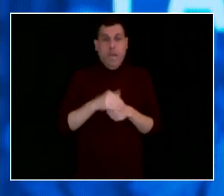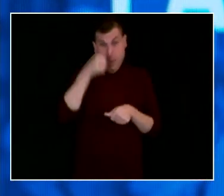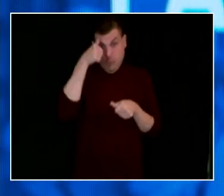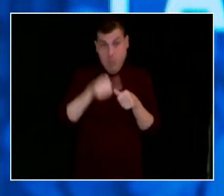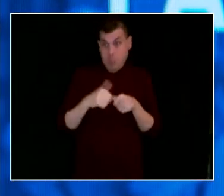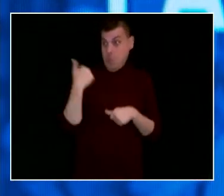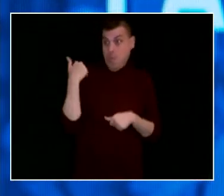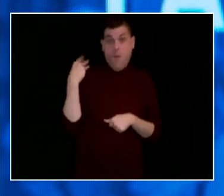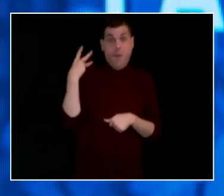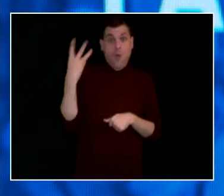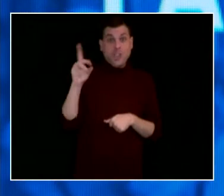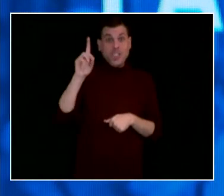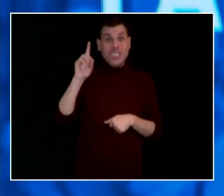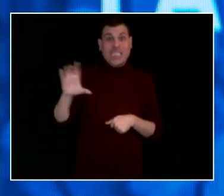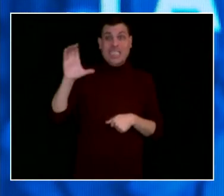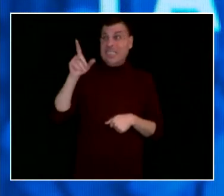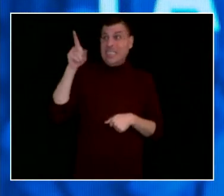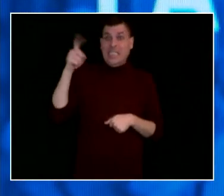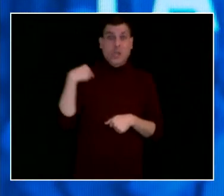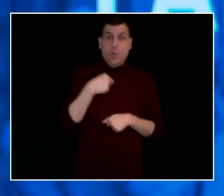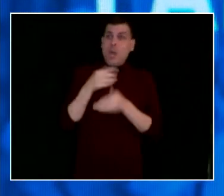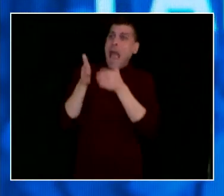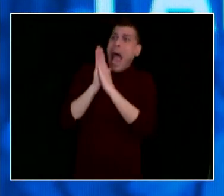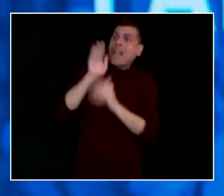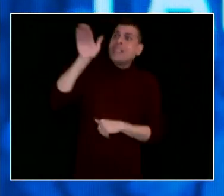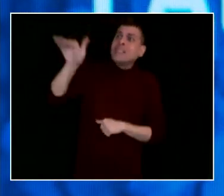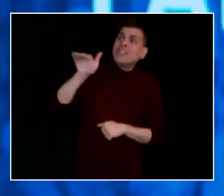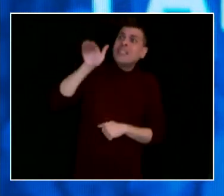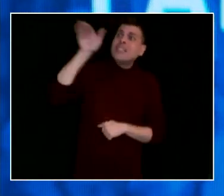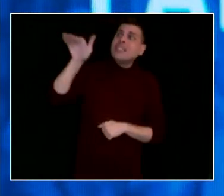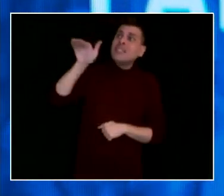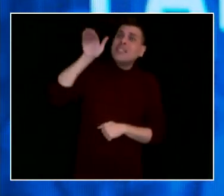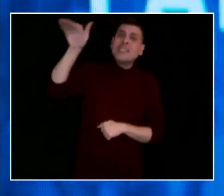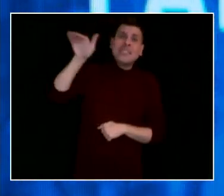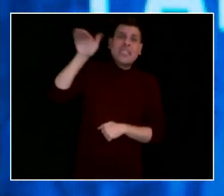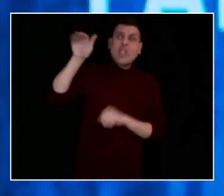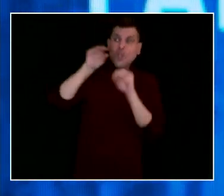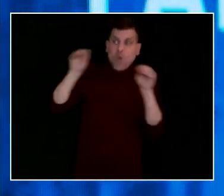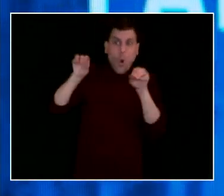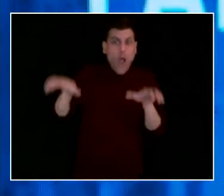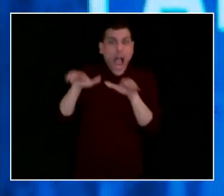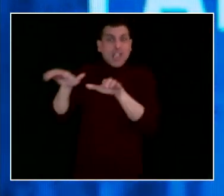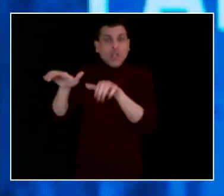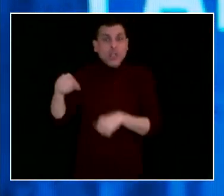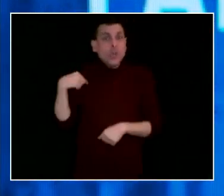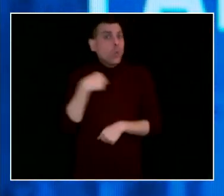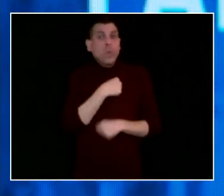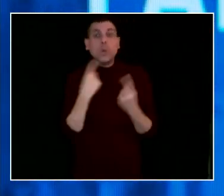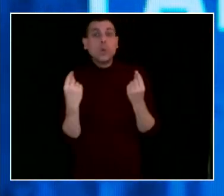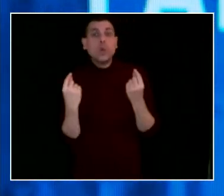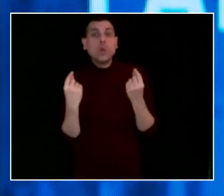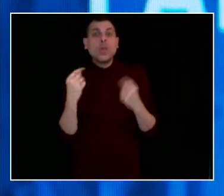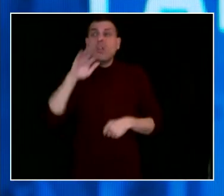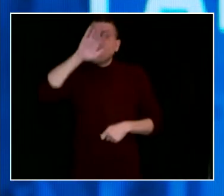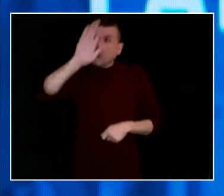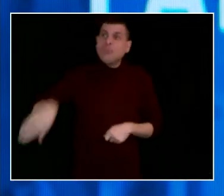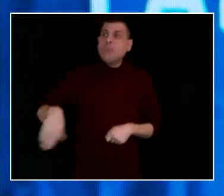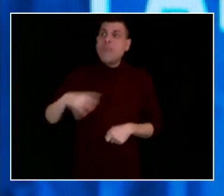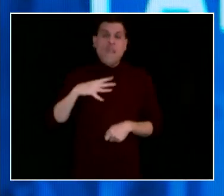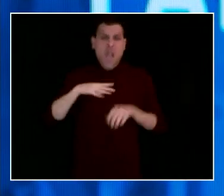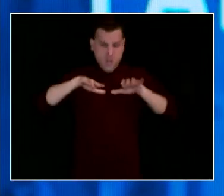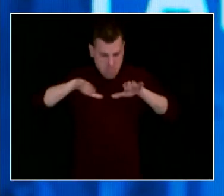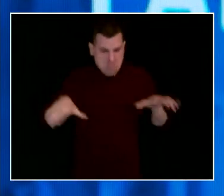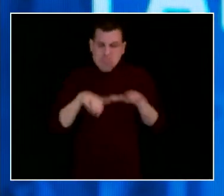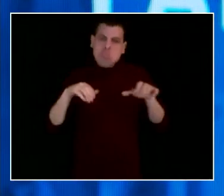on a broken immigration system, we stood up for our city and pushed back while still caring for